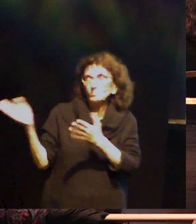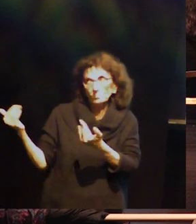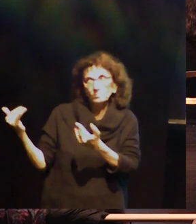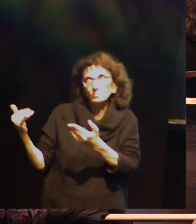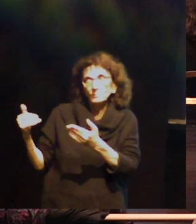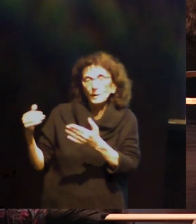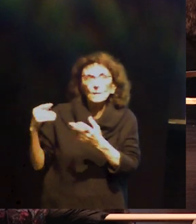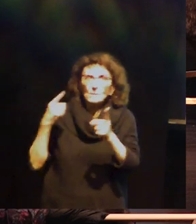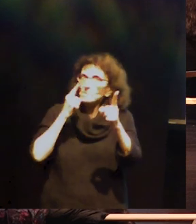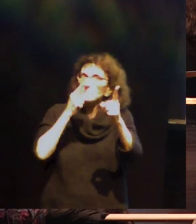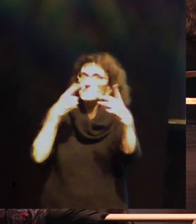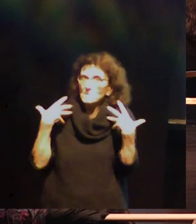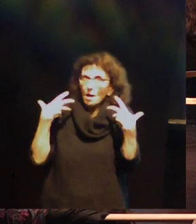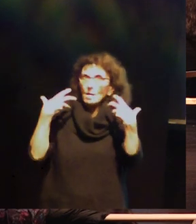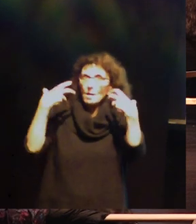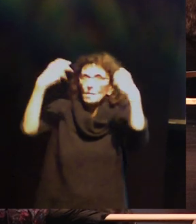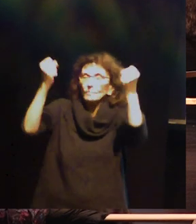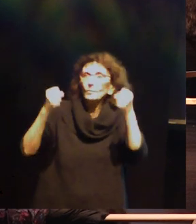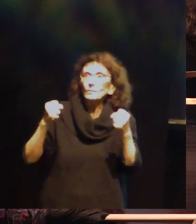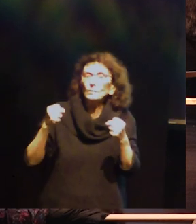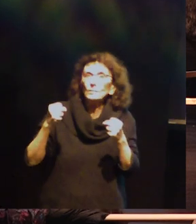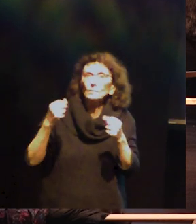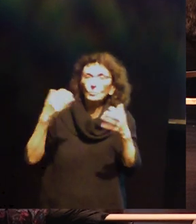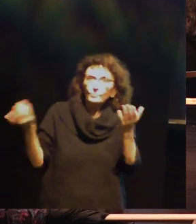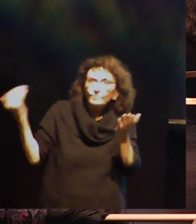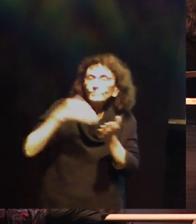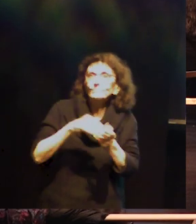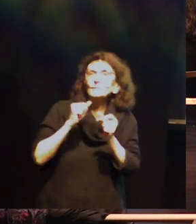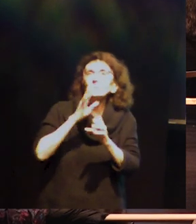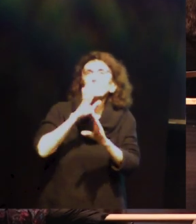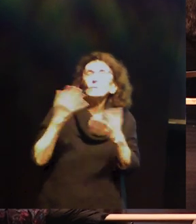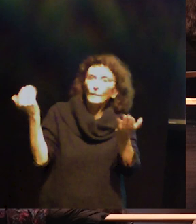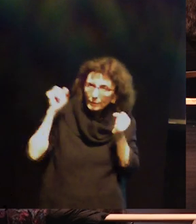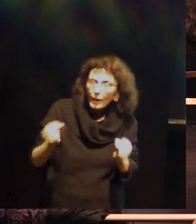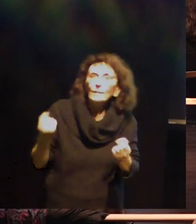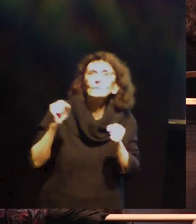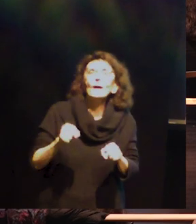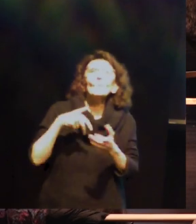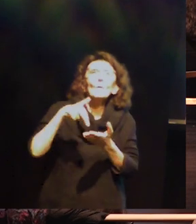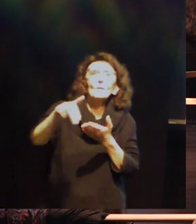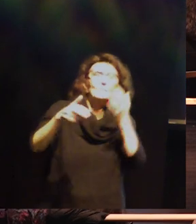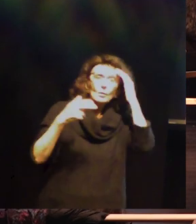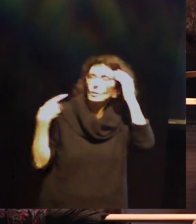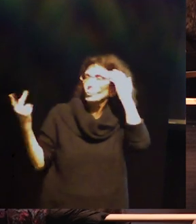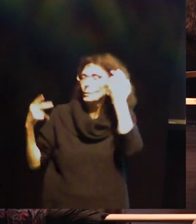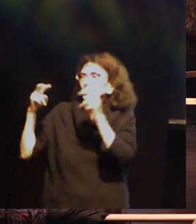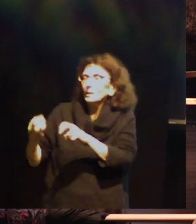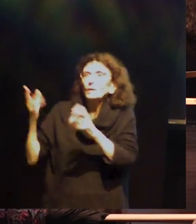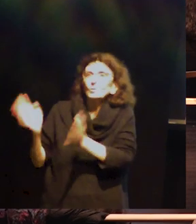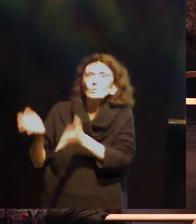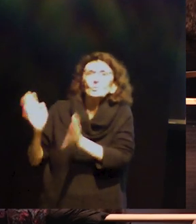Steven to recover as quickly as he did, to regain his speech, to regain the capacity to walk. All we did was talk about the movie when he